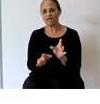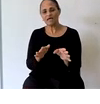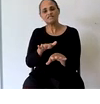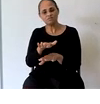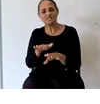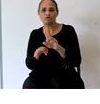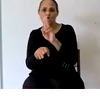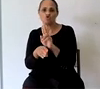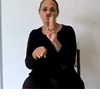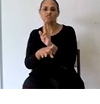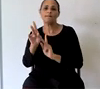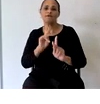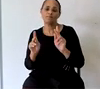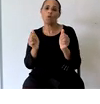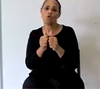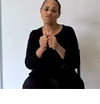using people with disabilities